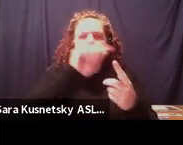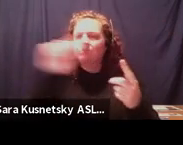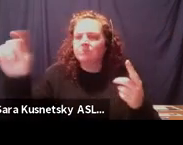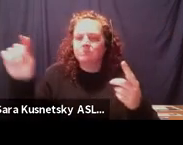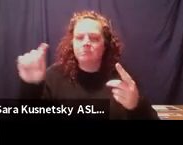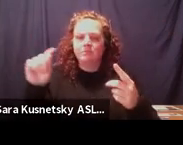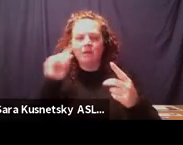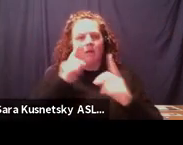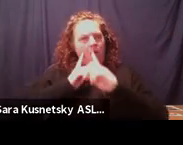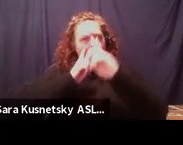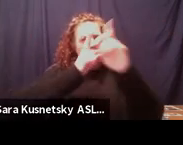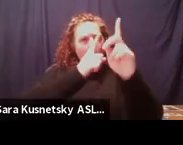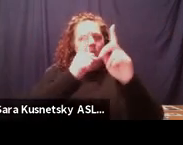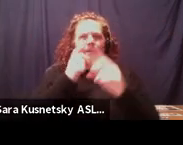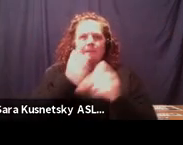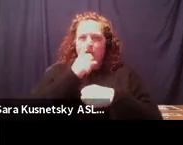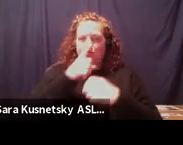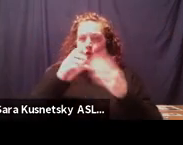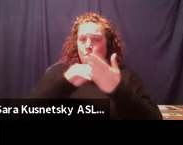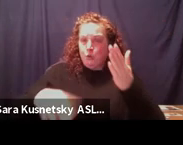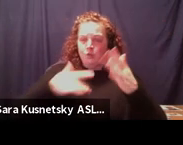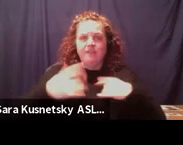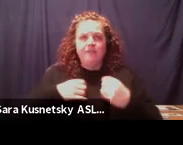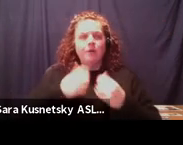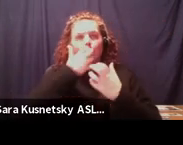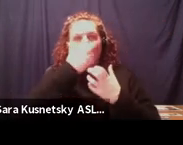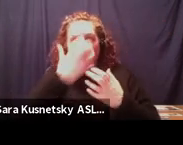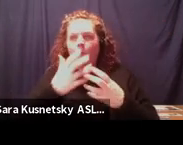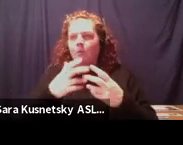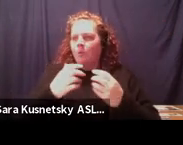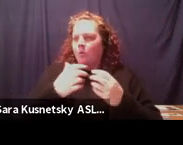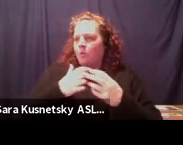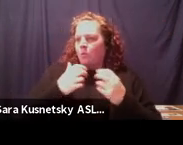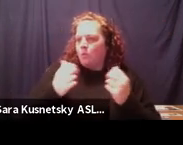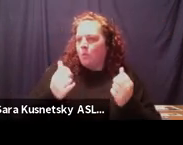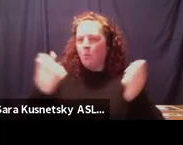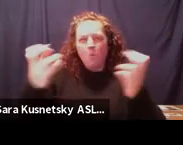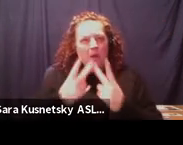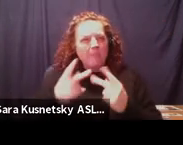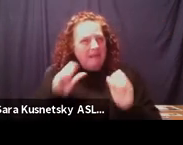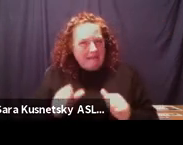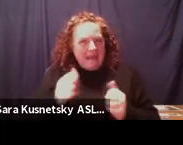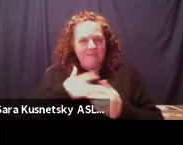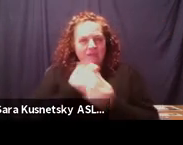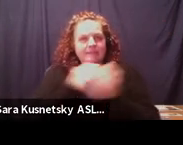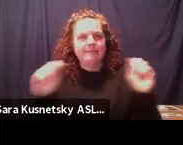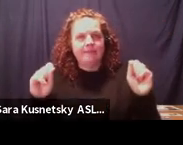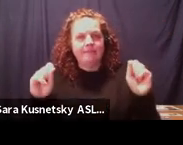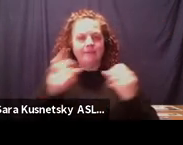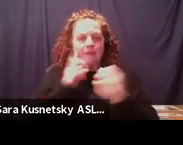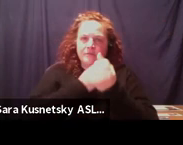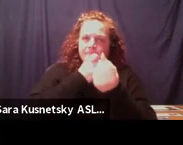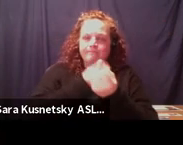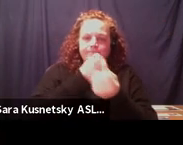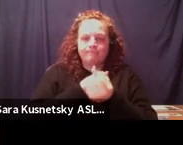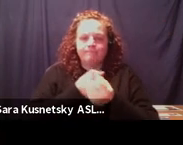welcoming, and safe learning environments for our students and staff in every single school. Our school safety team members will continue to contribute to